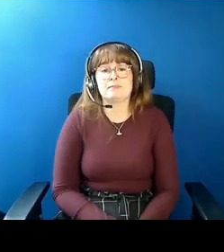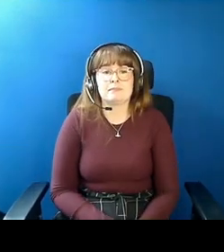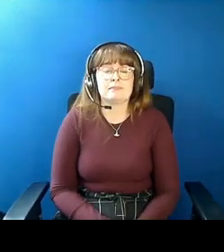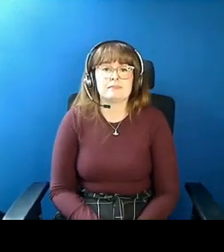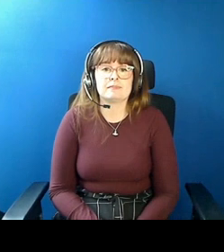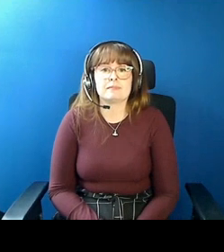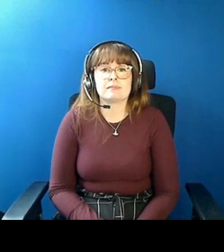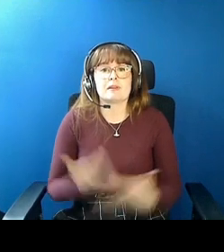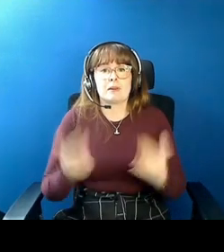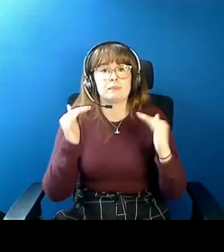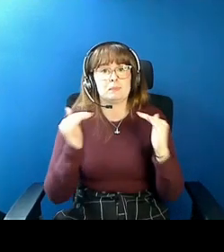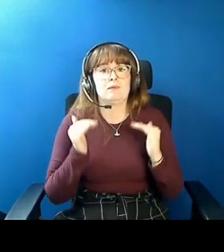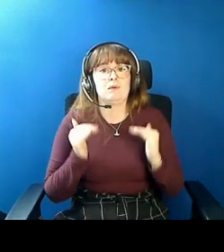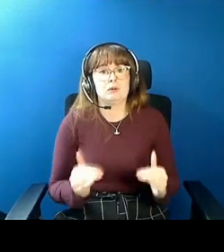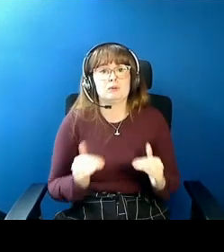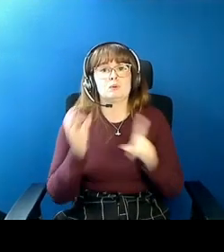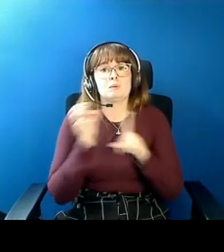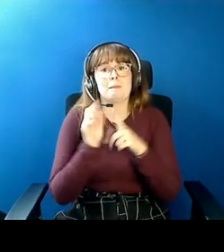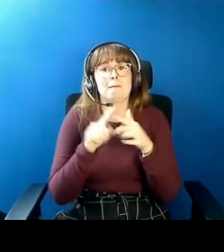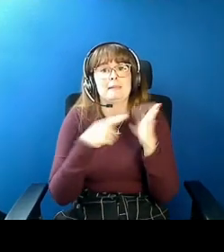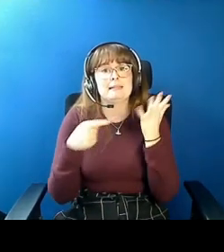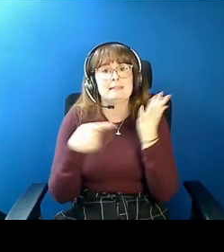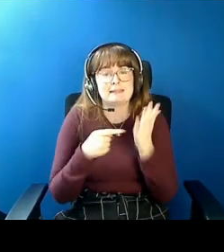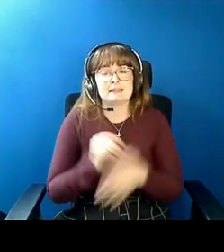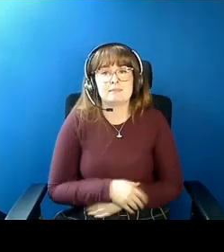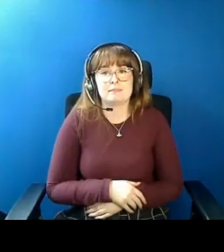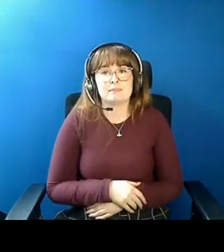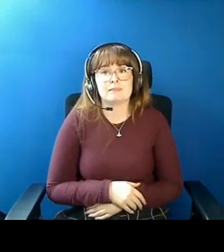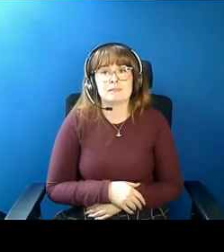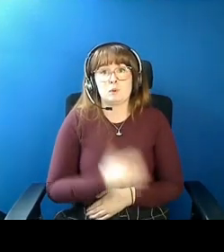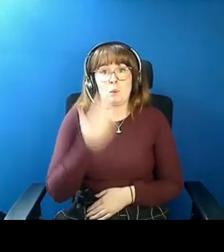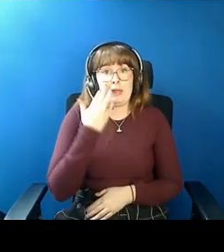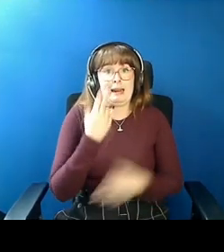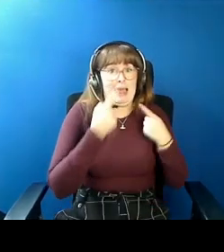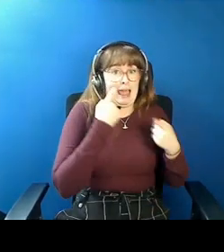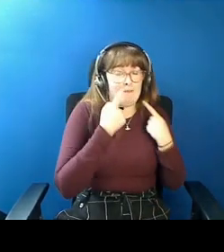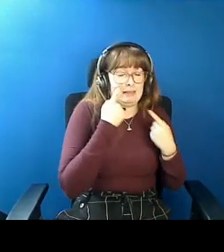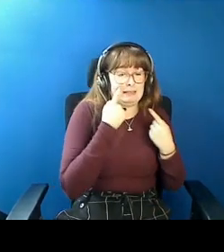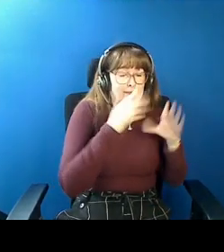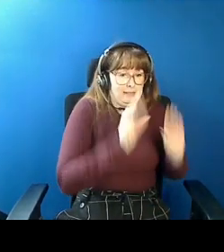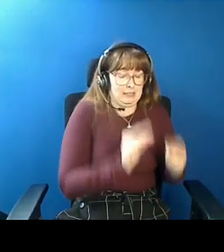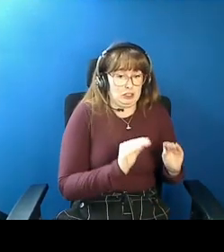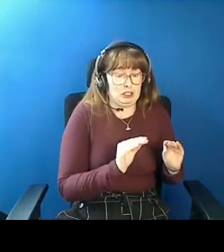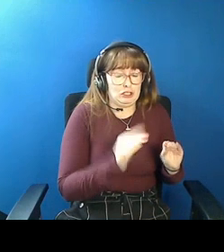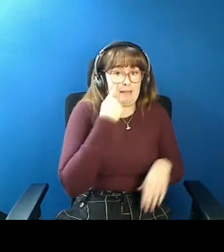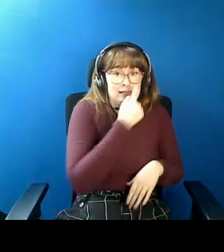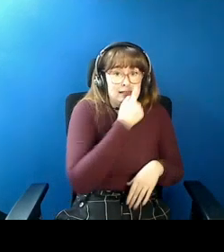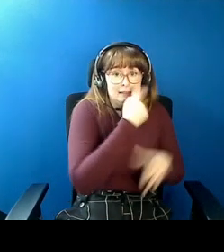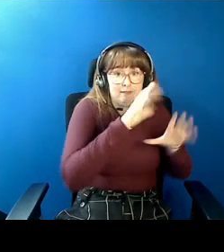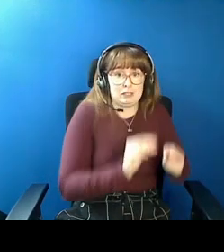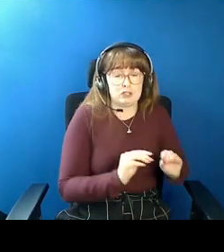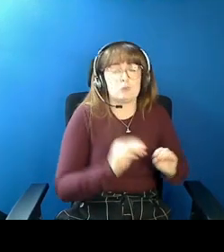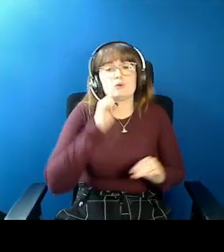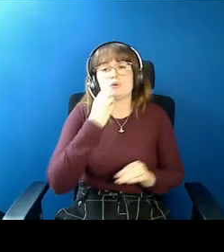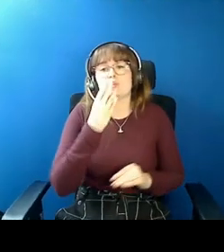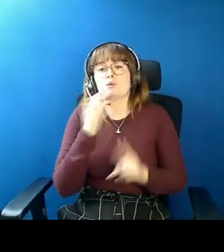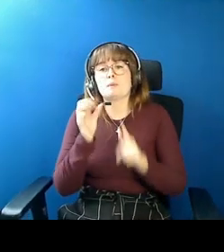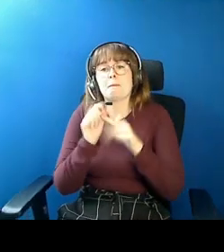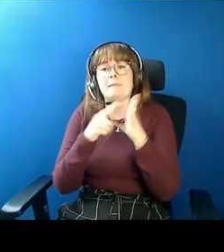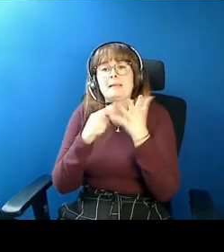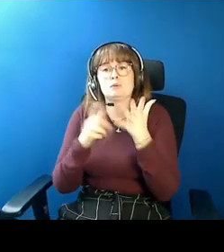on to PEAT. So once you have that evidence base established with Home Analytics, we then use PEAT to convert property